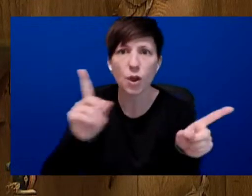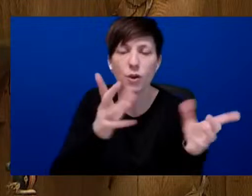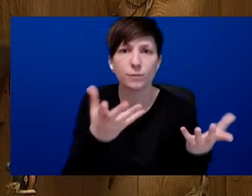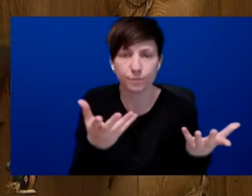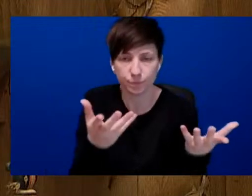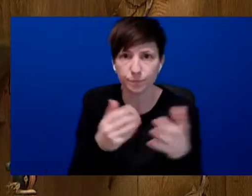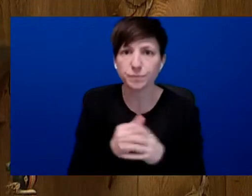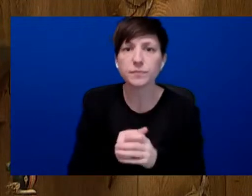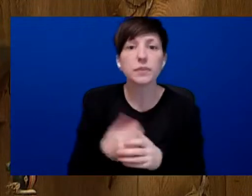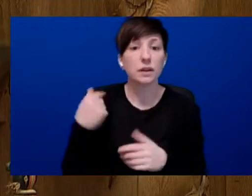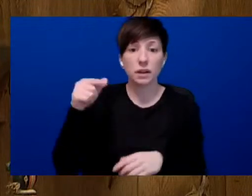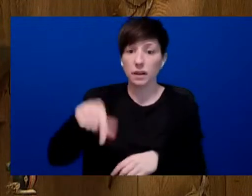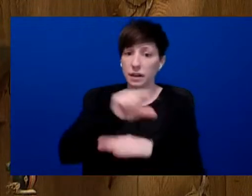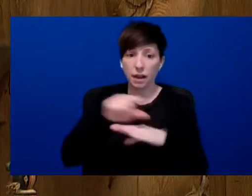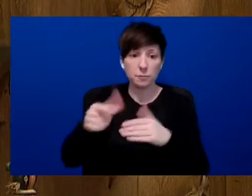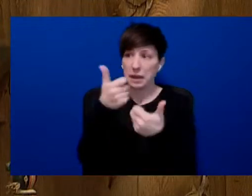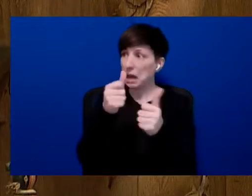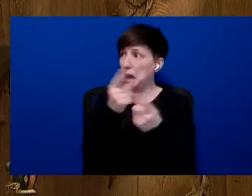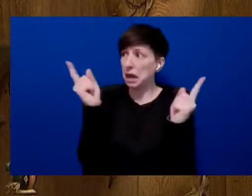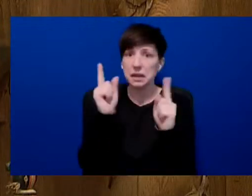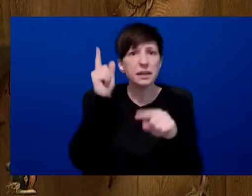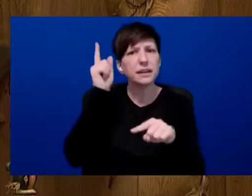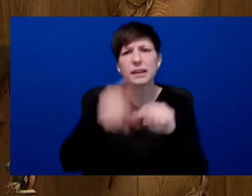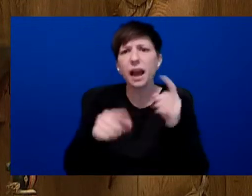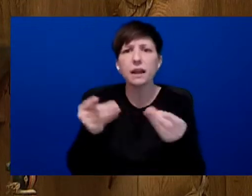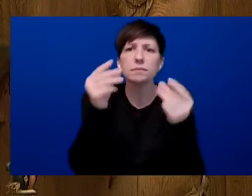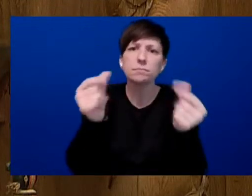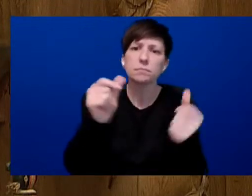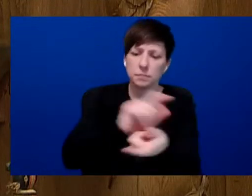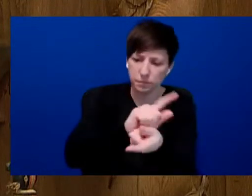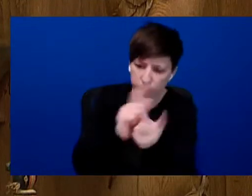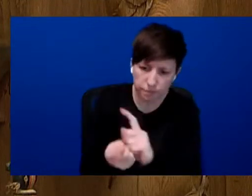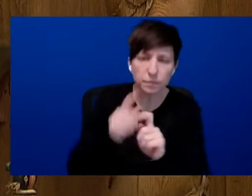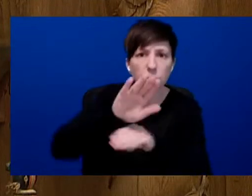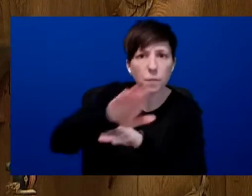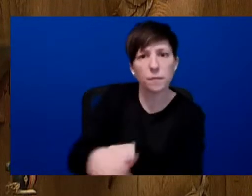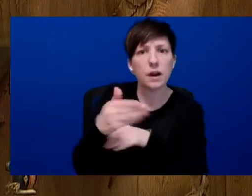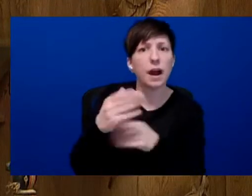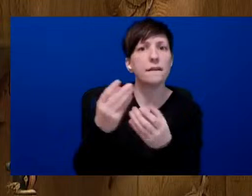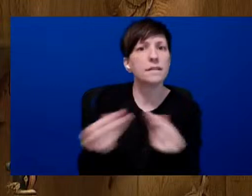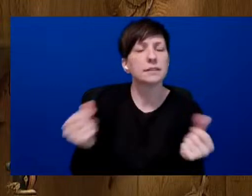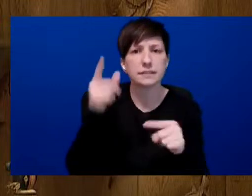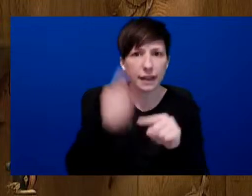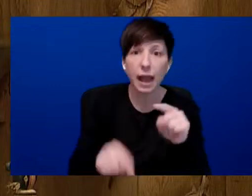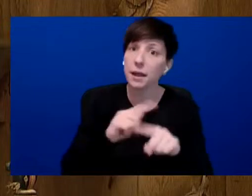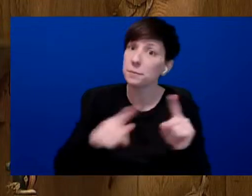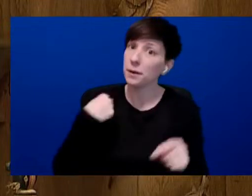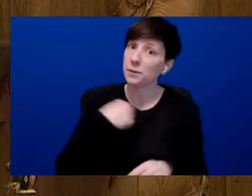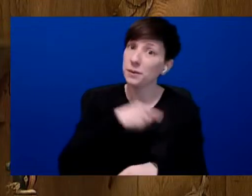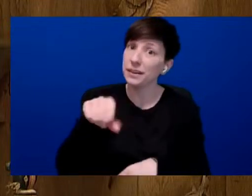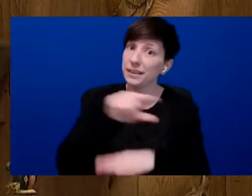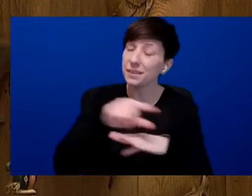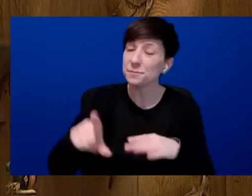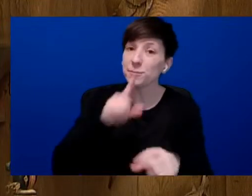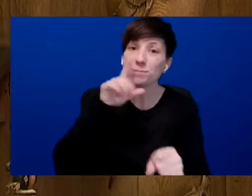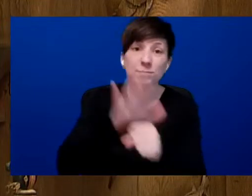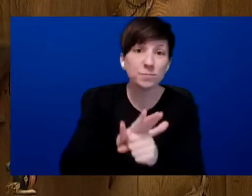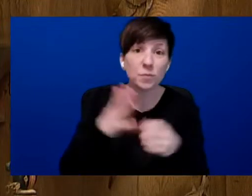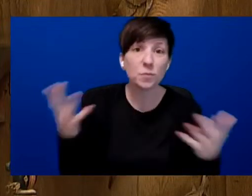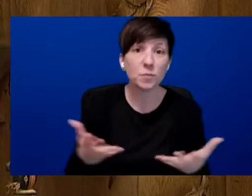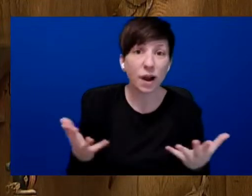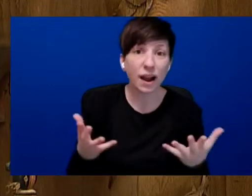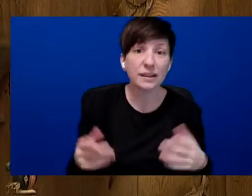your government makes a simple commitment to you. It will have your back so you are not facing these new challenges